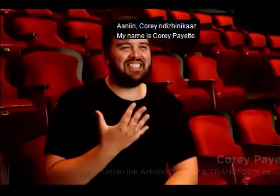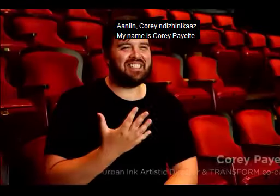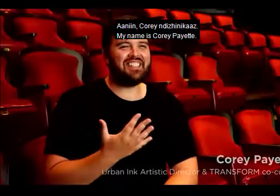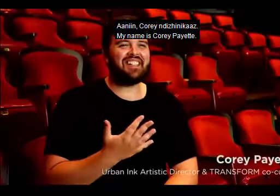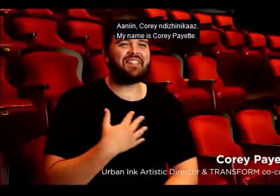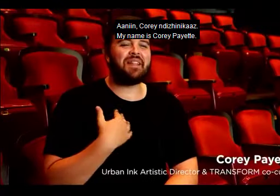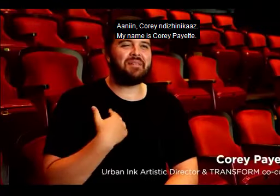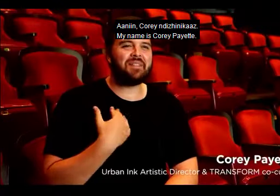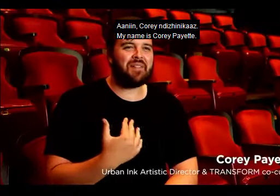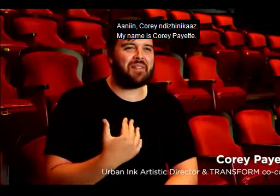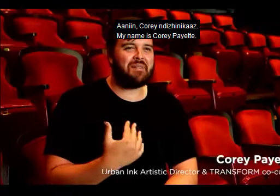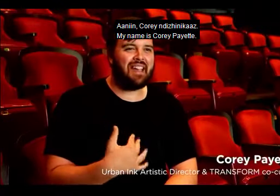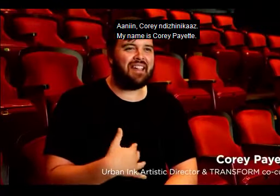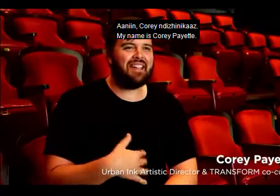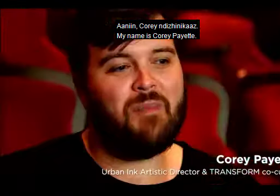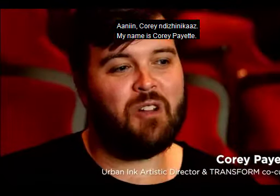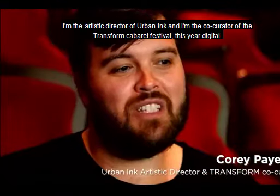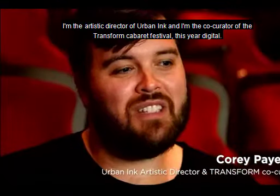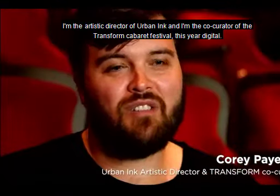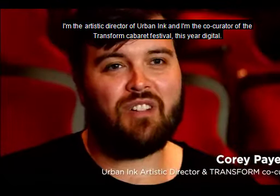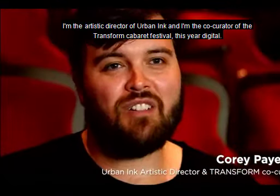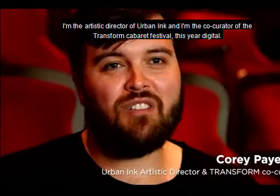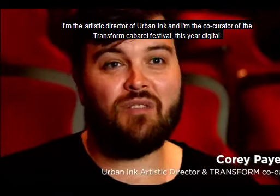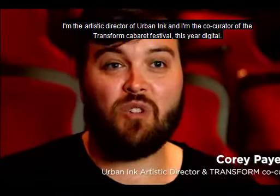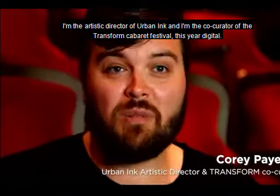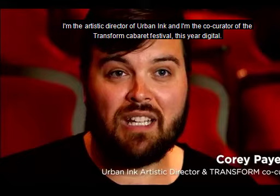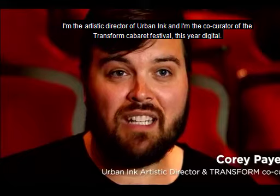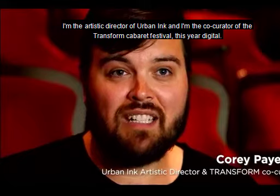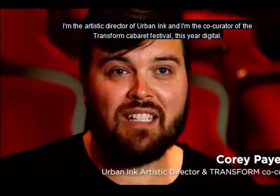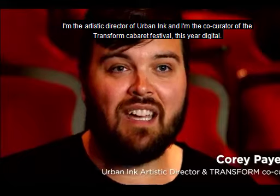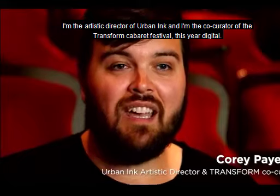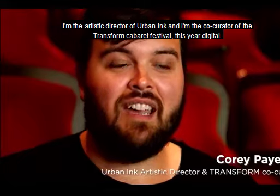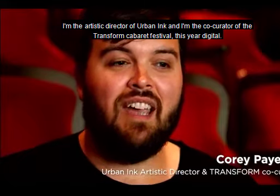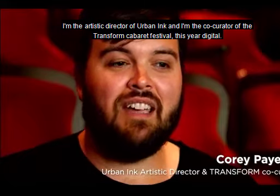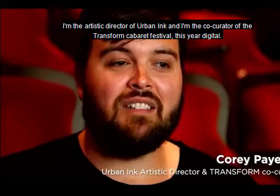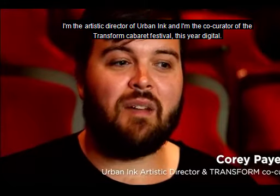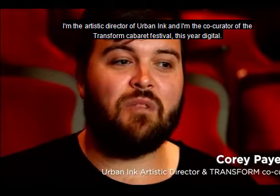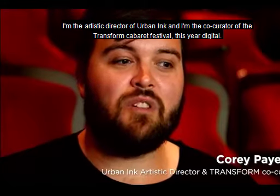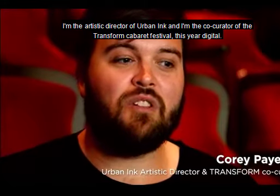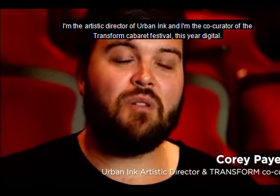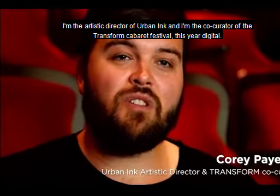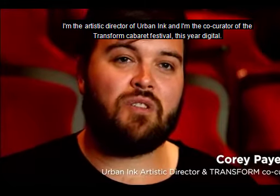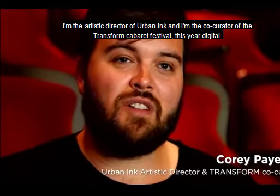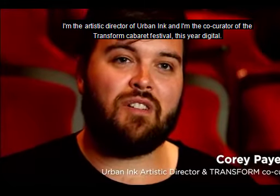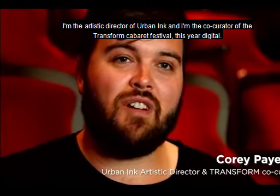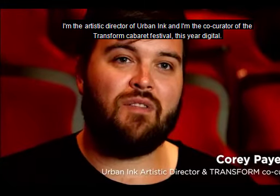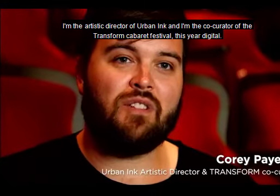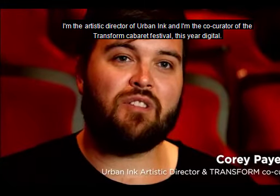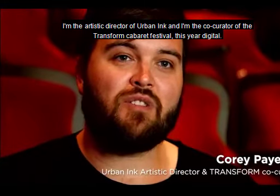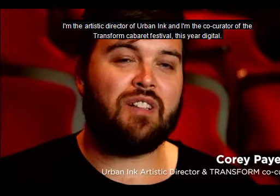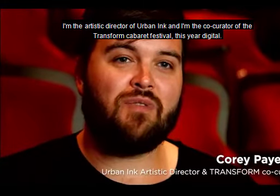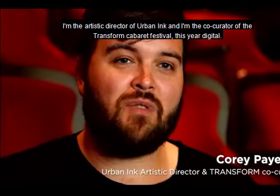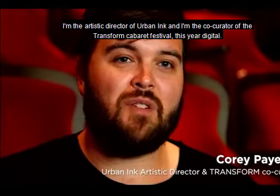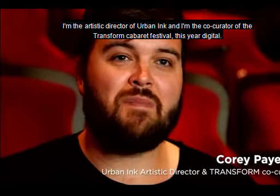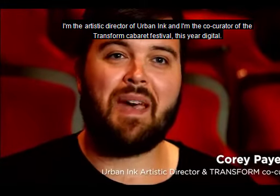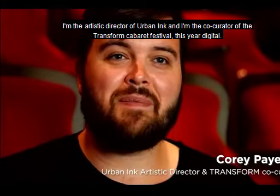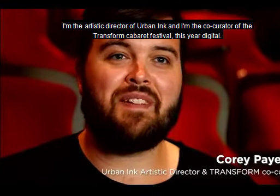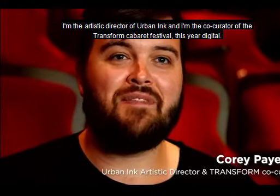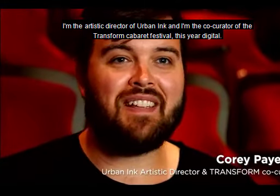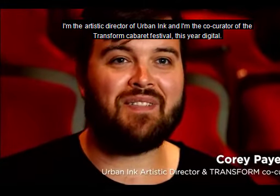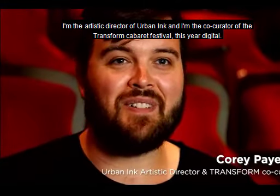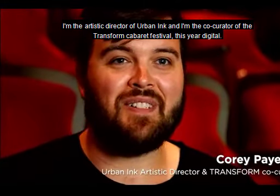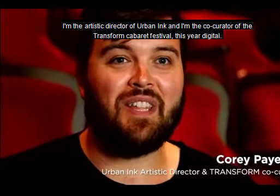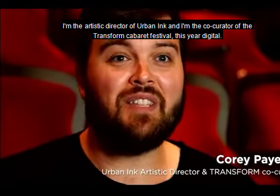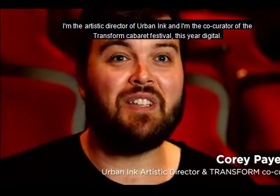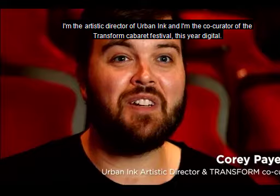Ani Kori Ndishnikas. My name is Curry Payette. I'm the artistic director of Urban Inc., and I'm the co-curator of the TRANSFORM